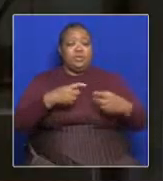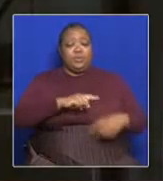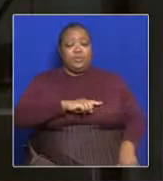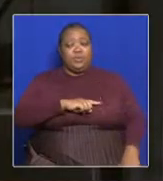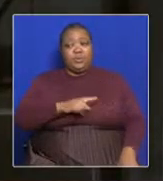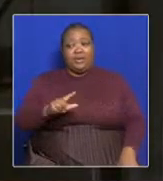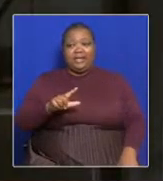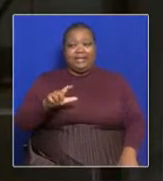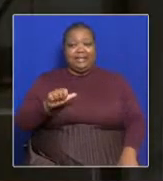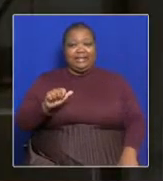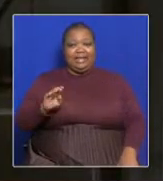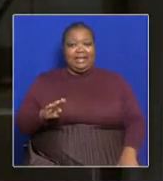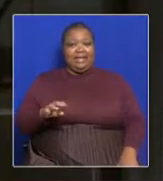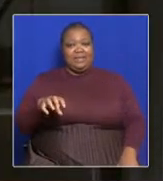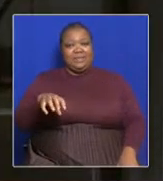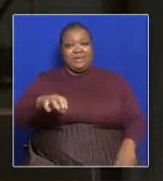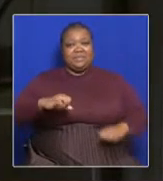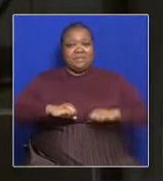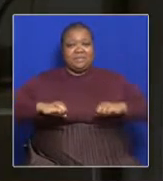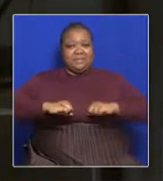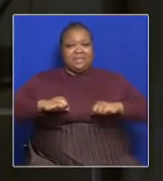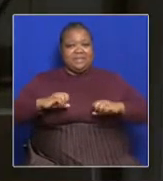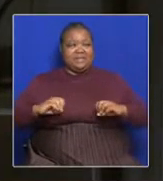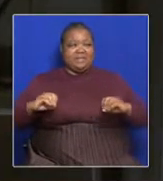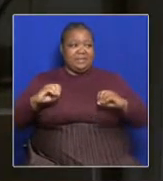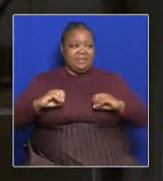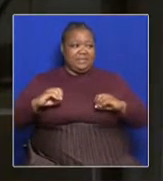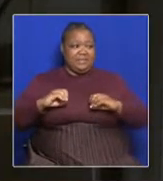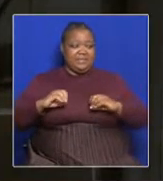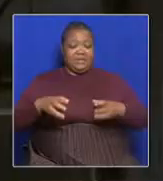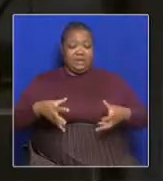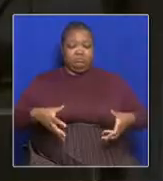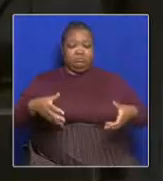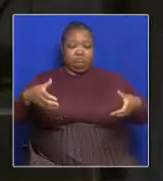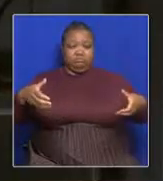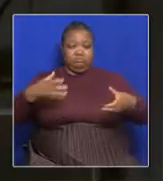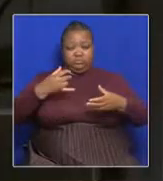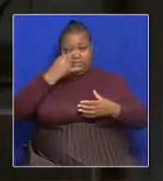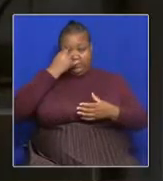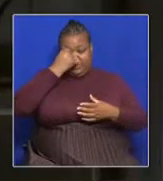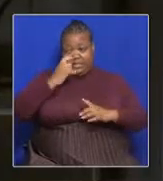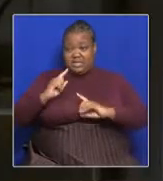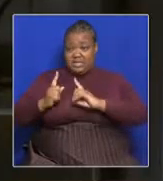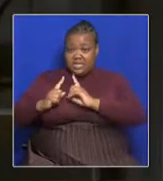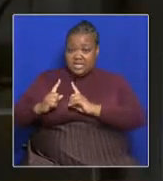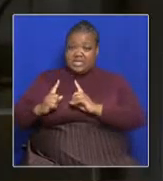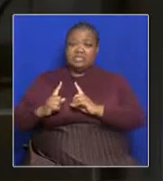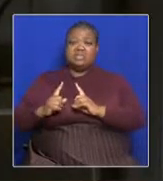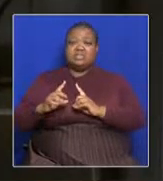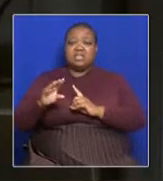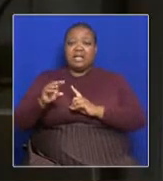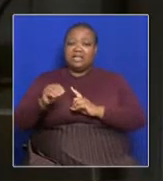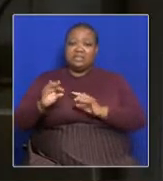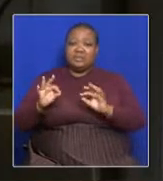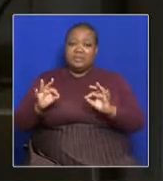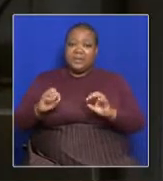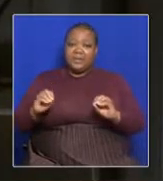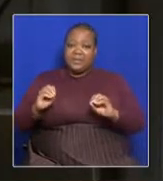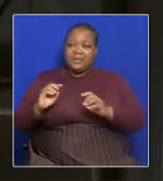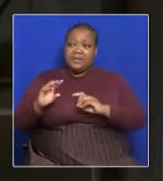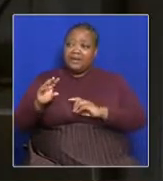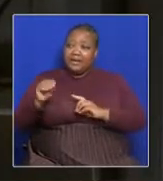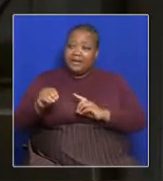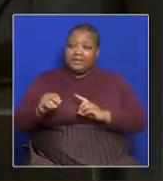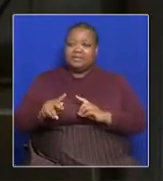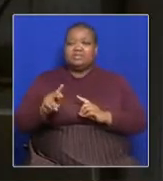this quantity. And yet you are talking to them. You are asking informally, Kuzwayo, when will you destroy